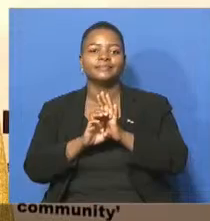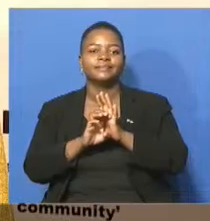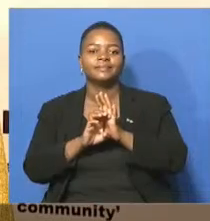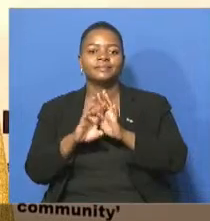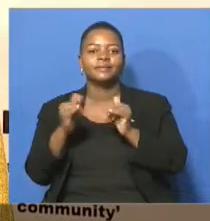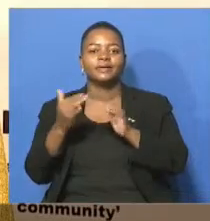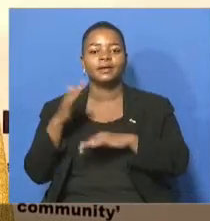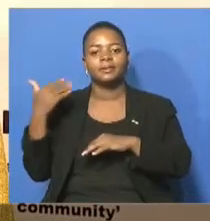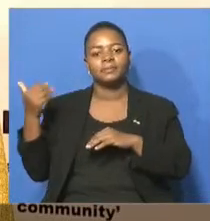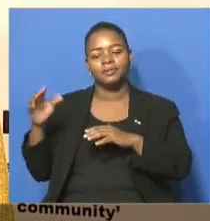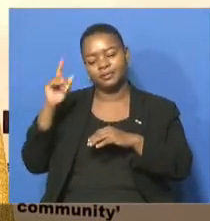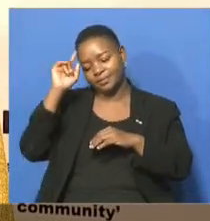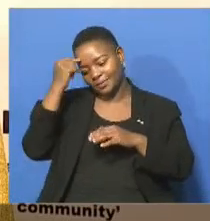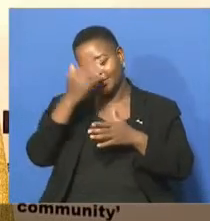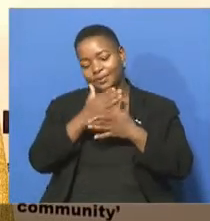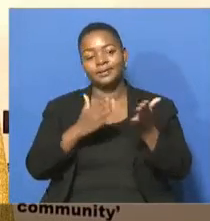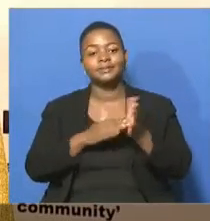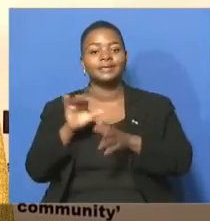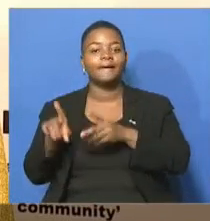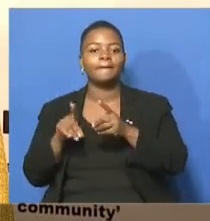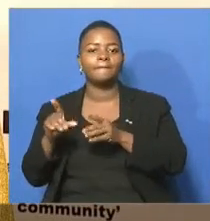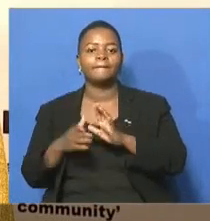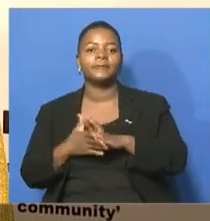community in